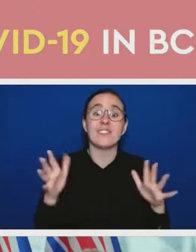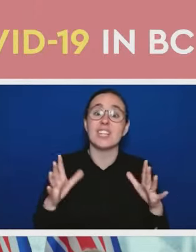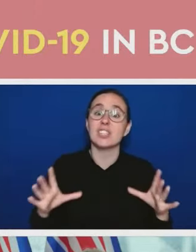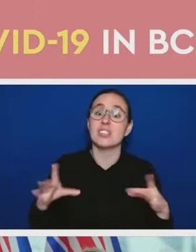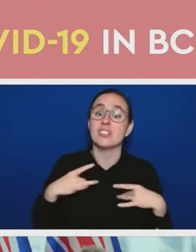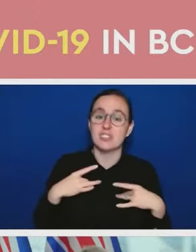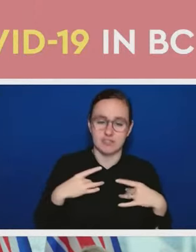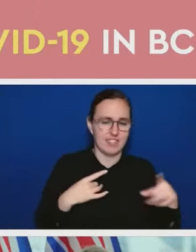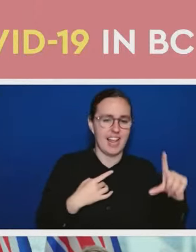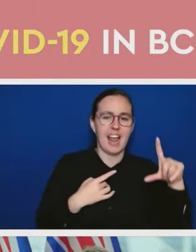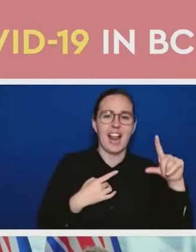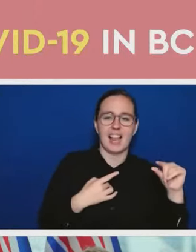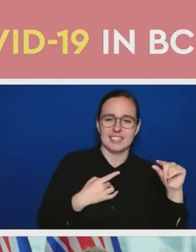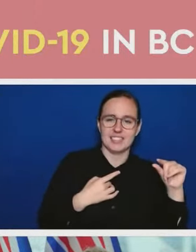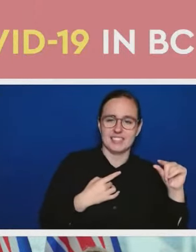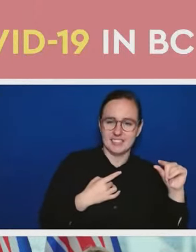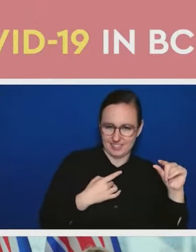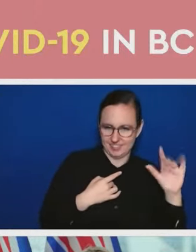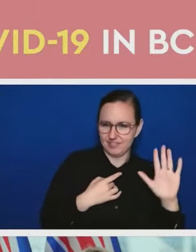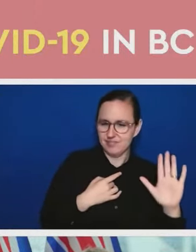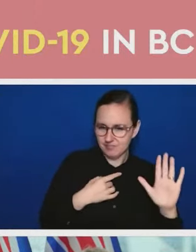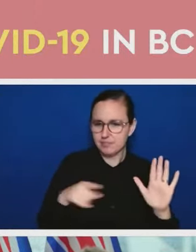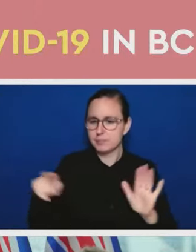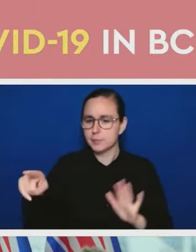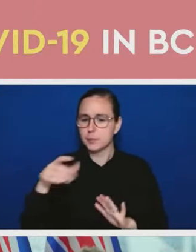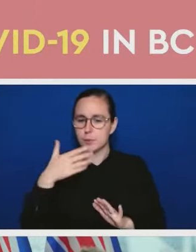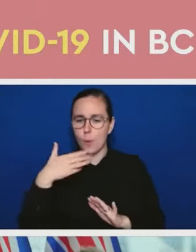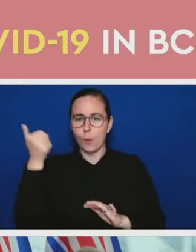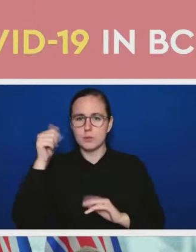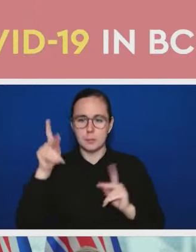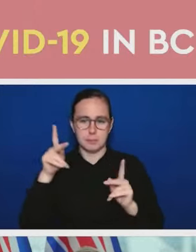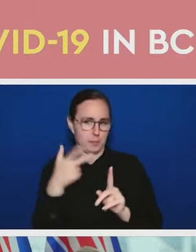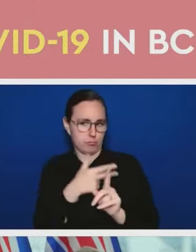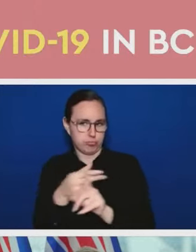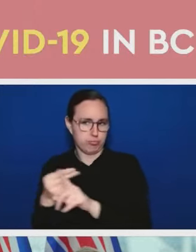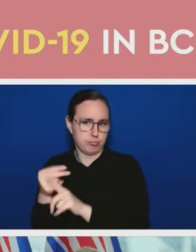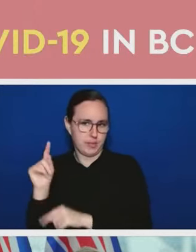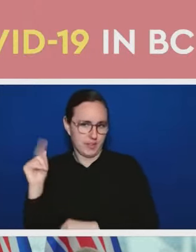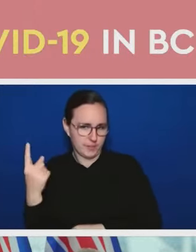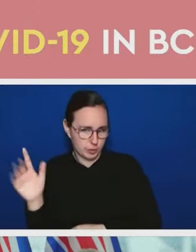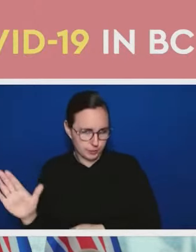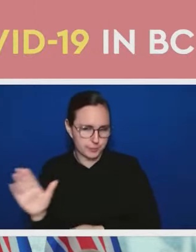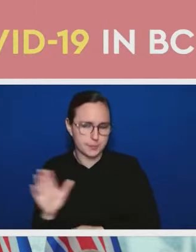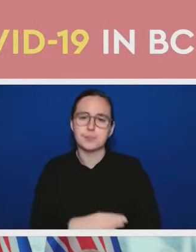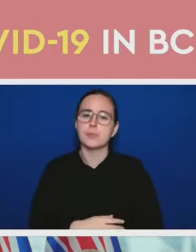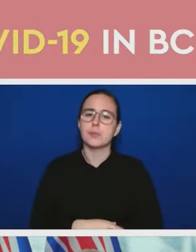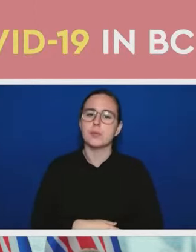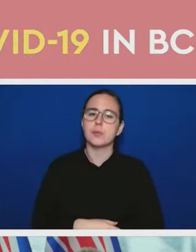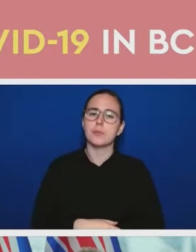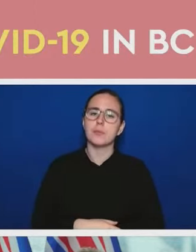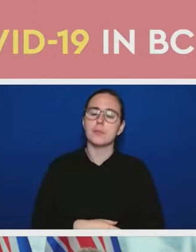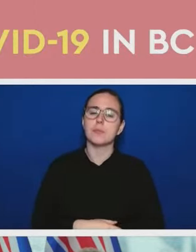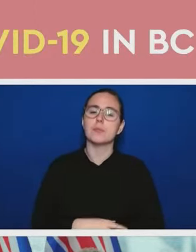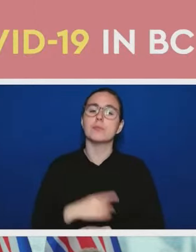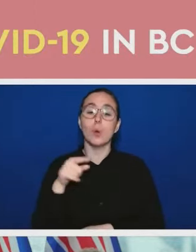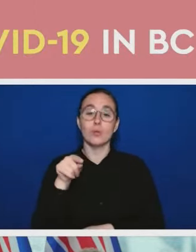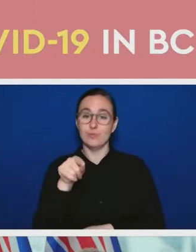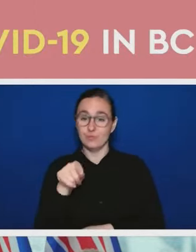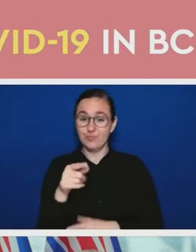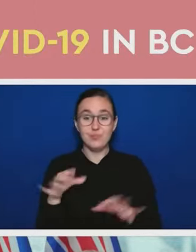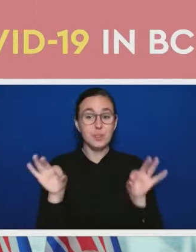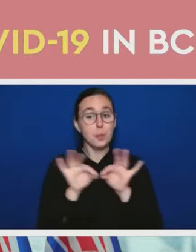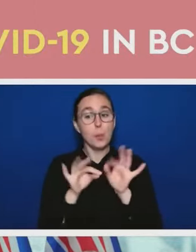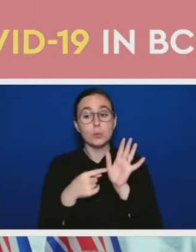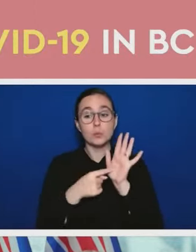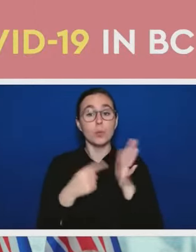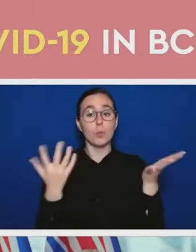that that means that we need to make sure that we keep boosting the antibodies in those people who are most at risk, and why we need to